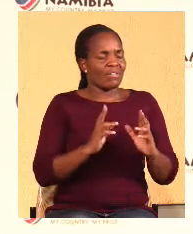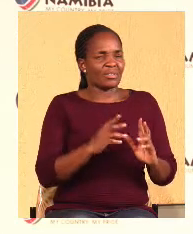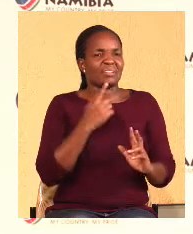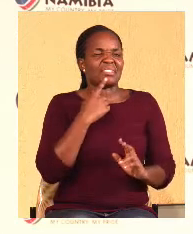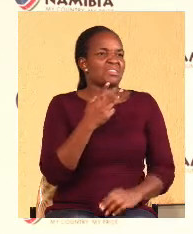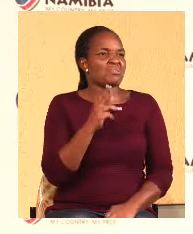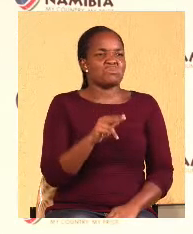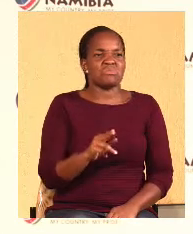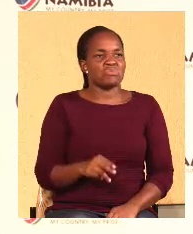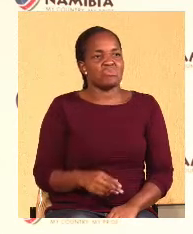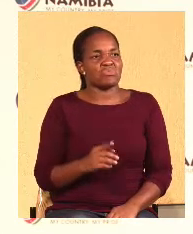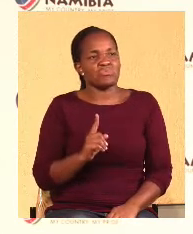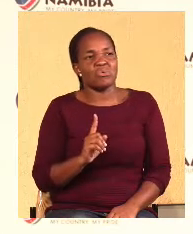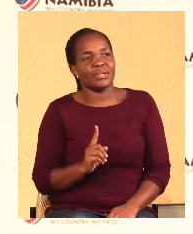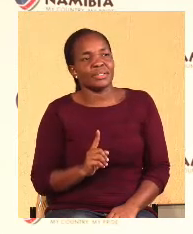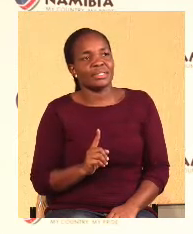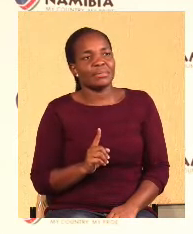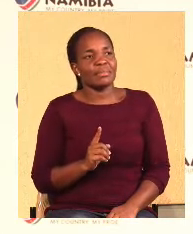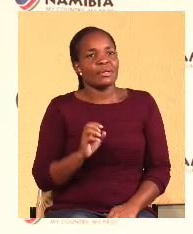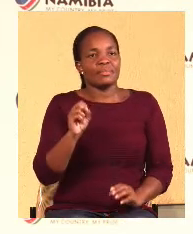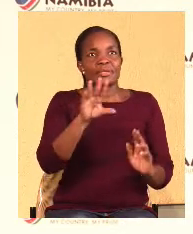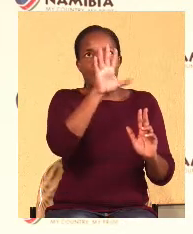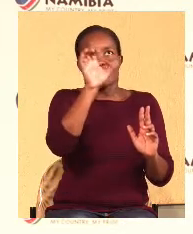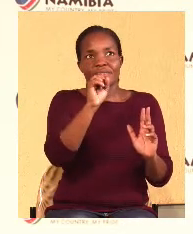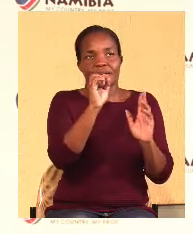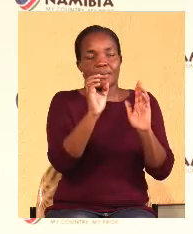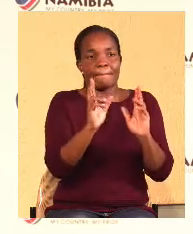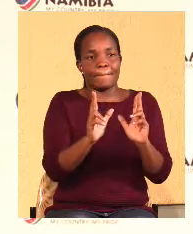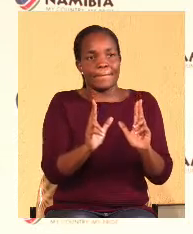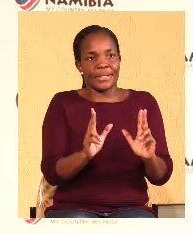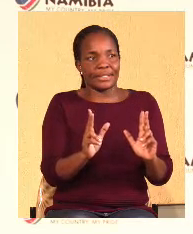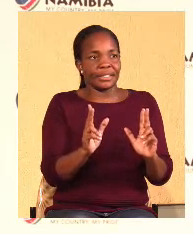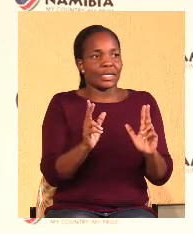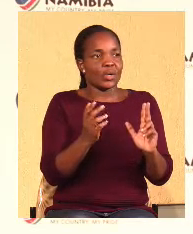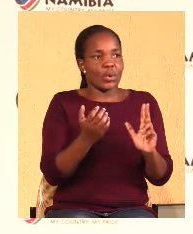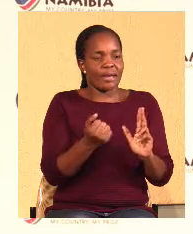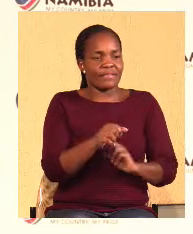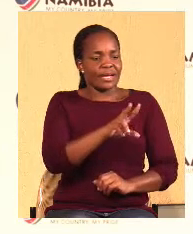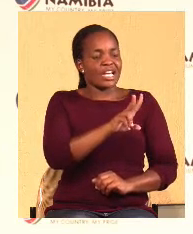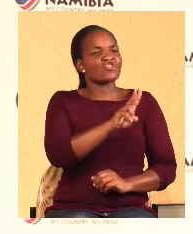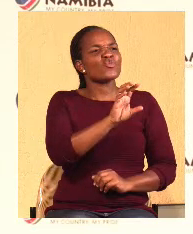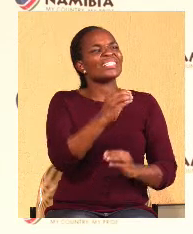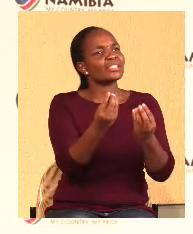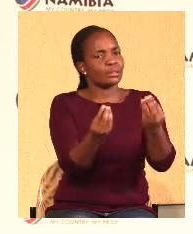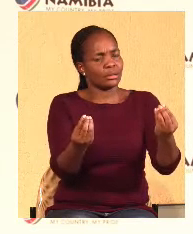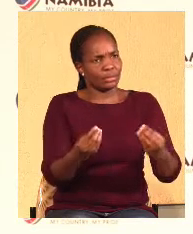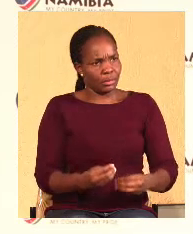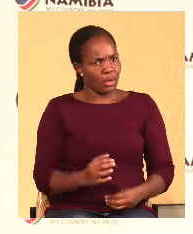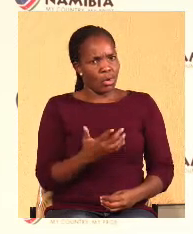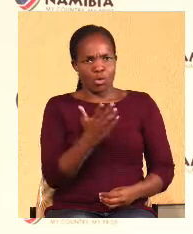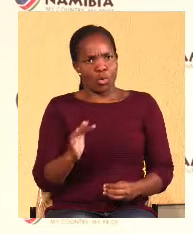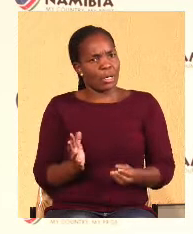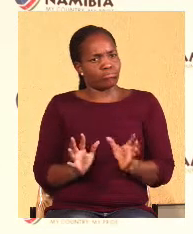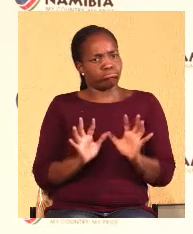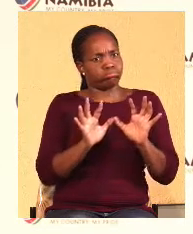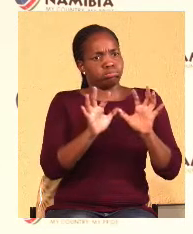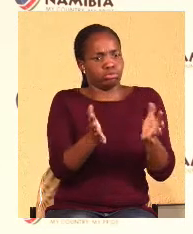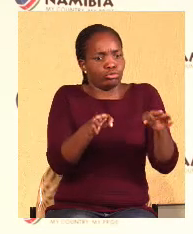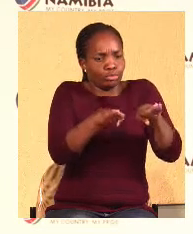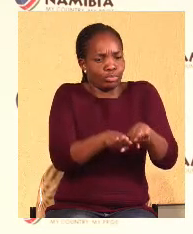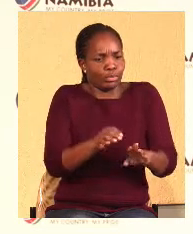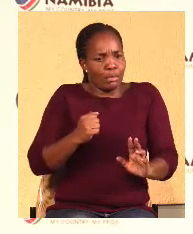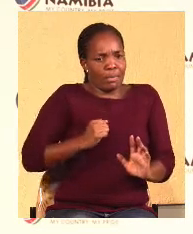why 10? For example, an African man will have 15, 20 children, and they all want to go and bury their father, and then that